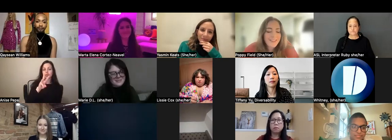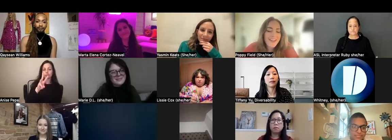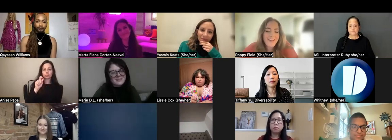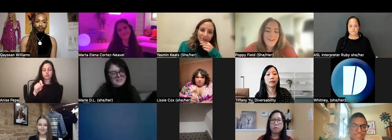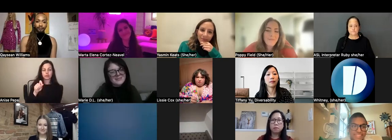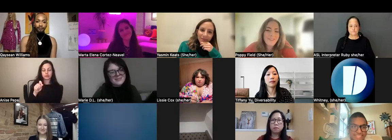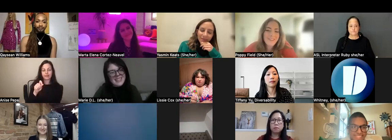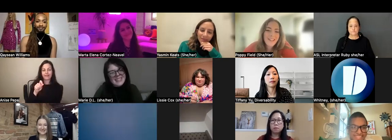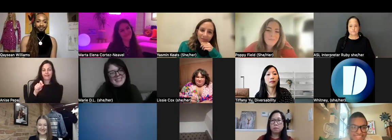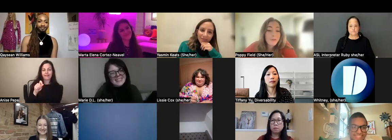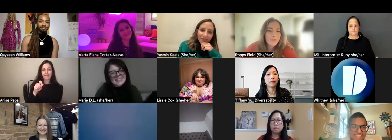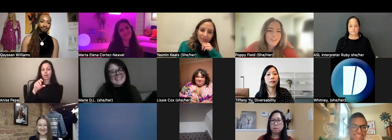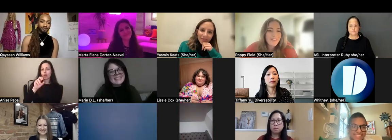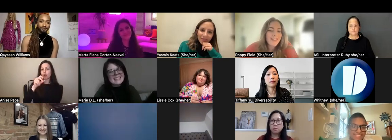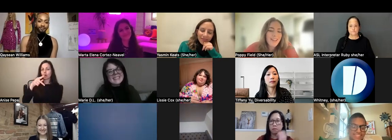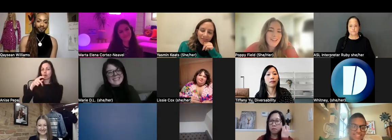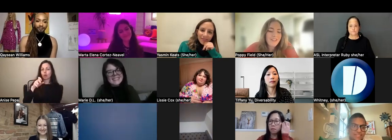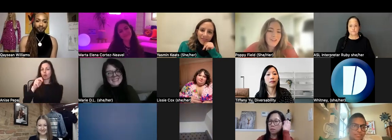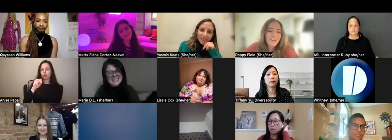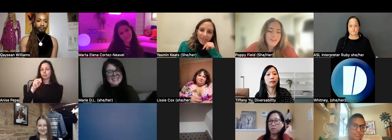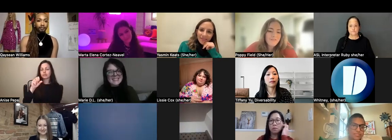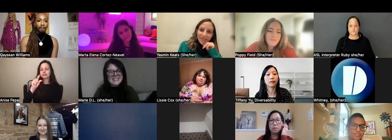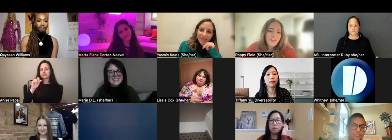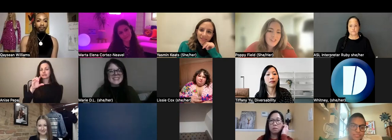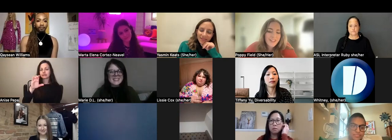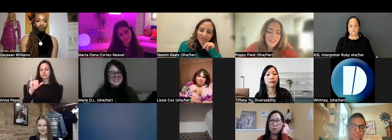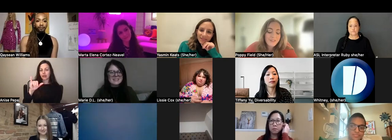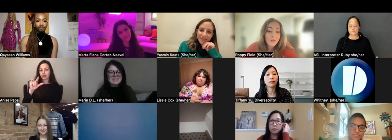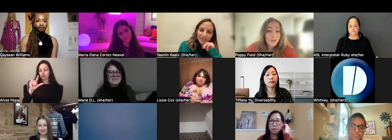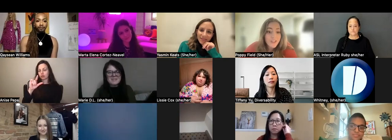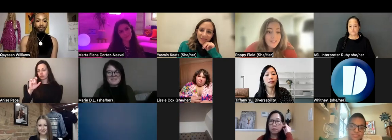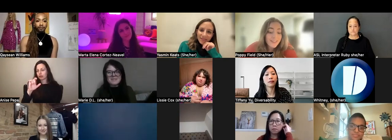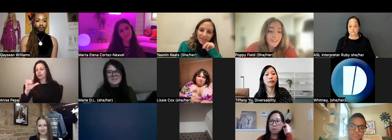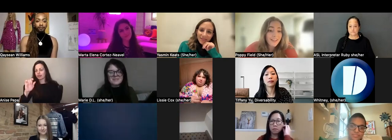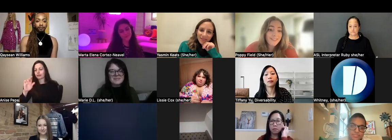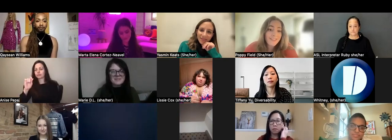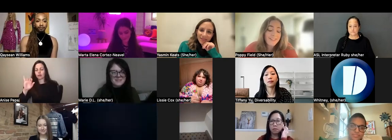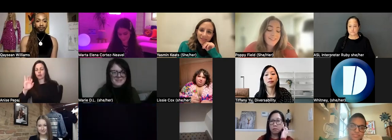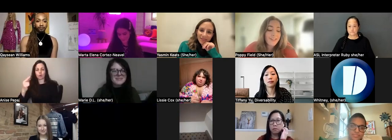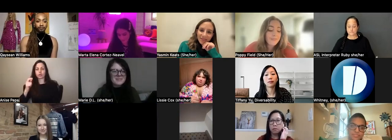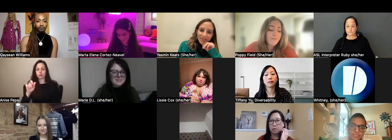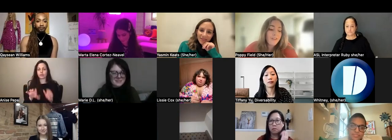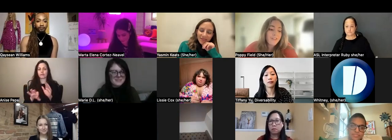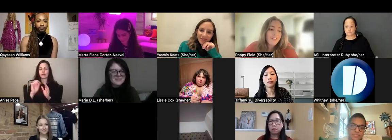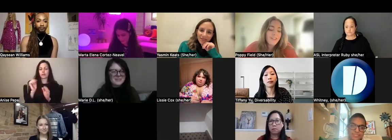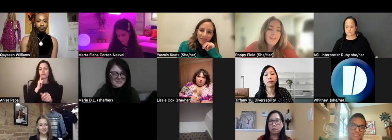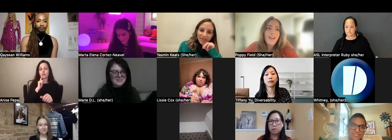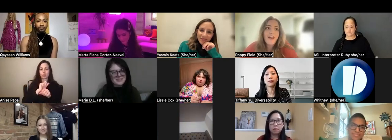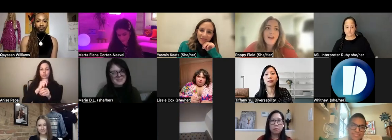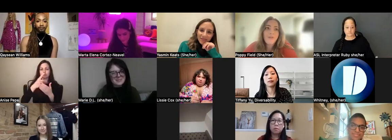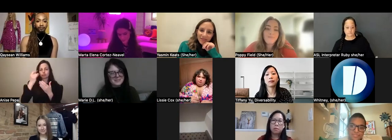now, openstylelab.org. And you can find all our information and all our projects and our case studies and things we worked